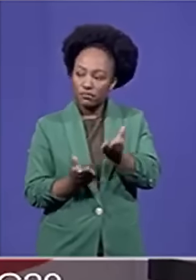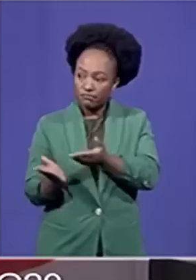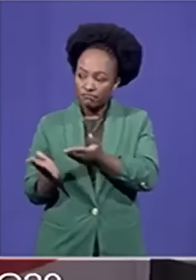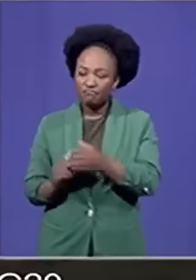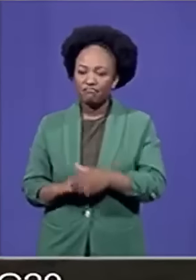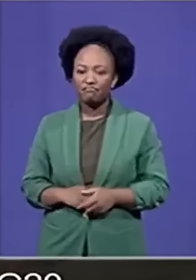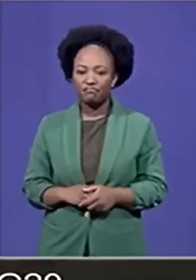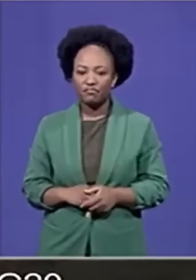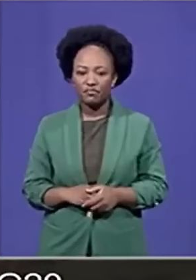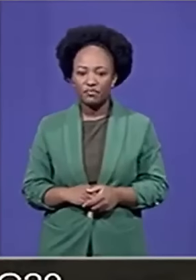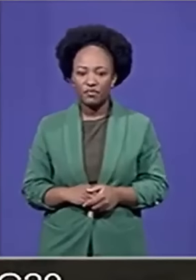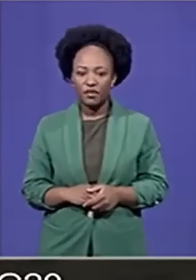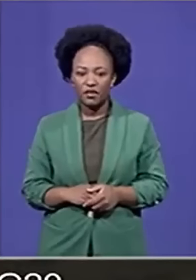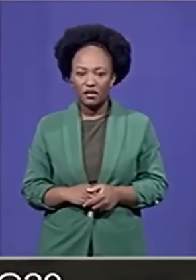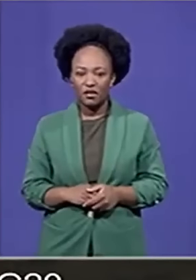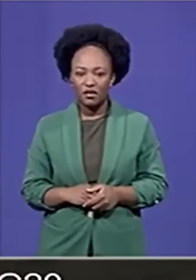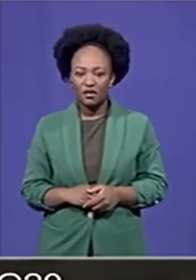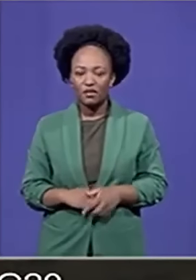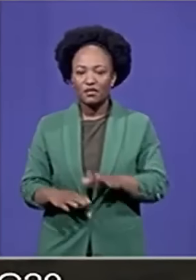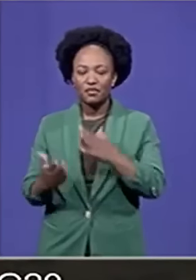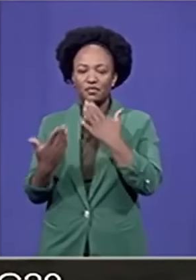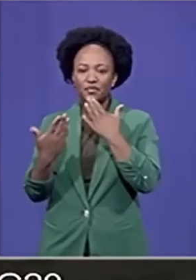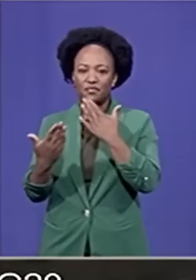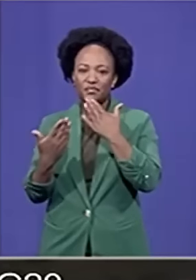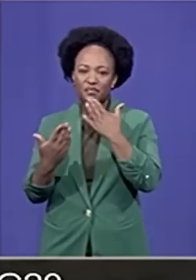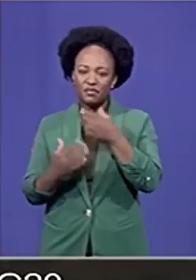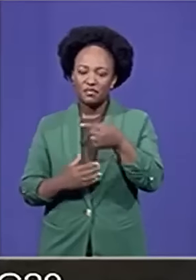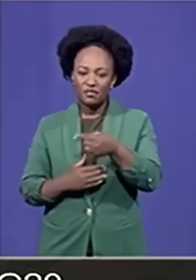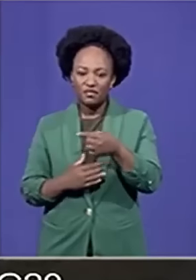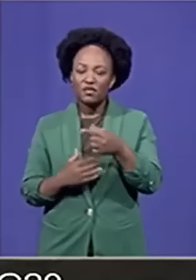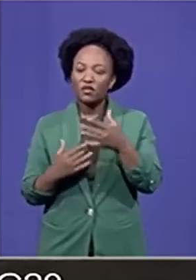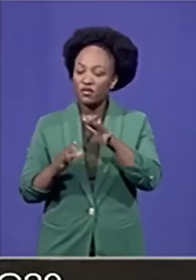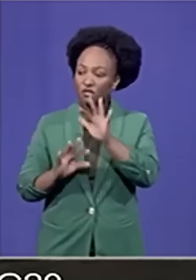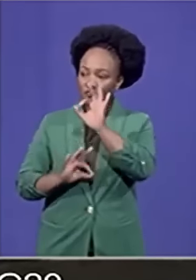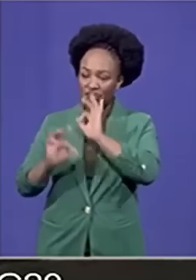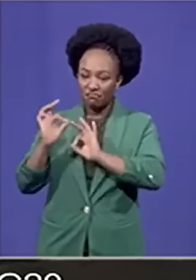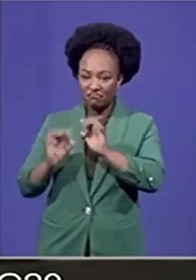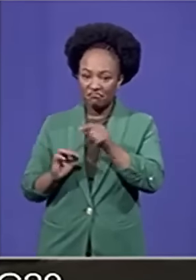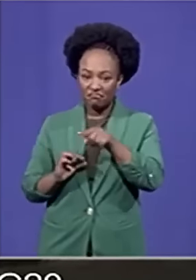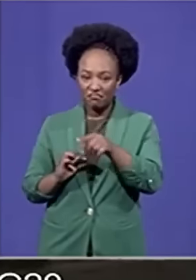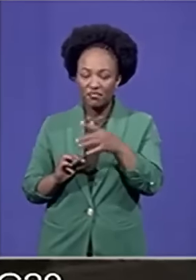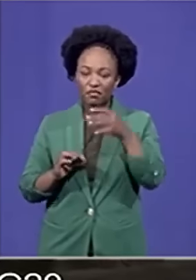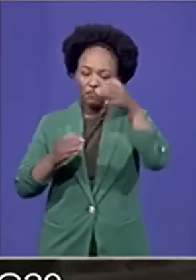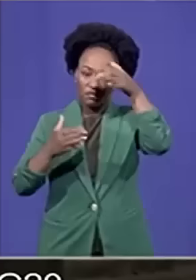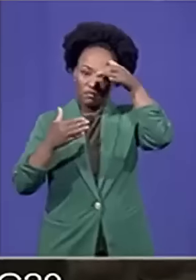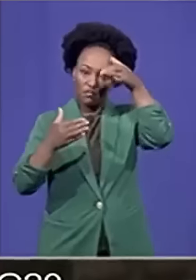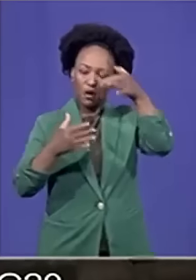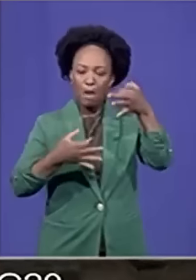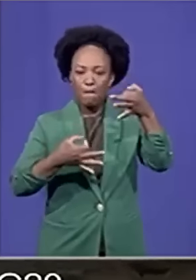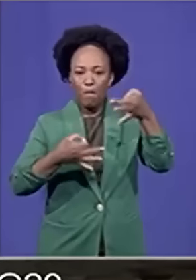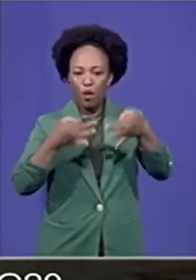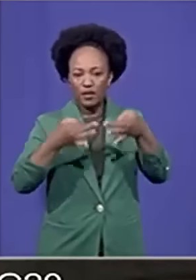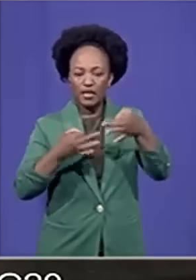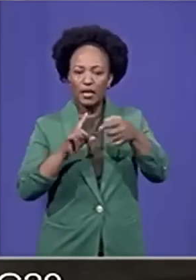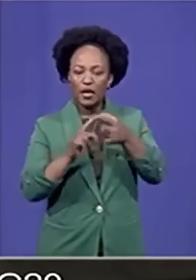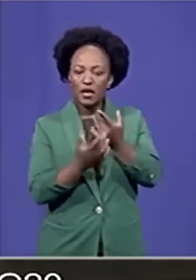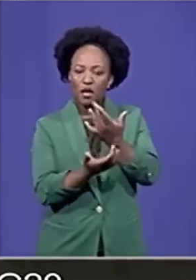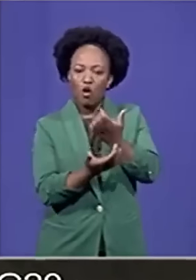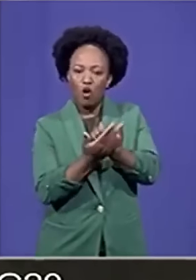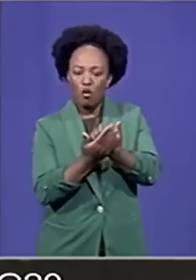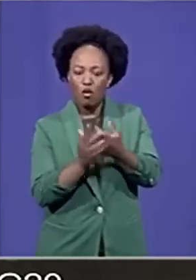yena. Kule bohe jwalo Silwane Gagau jwalo ka ha o hlalositse ke na le setsibi sa dipolotiki le moruo